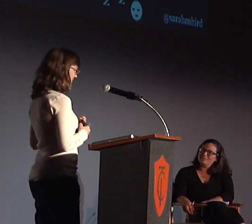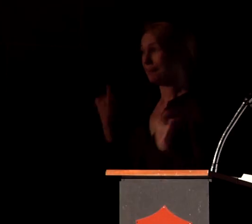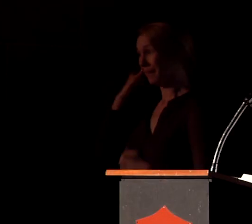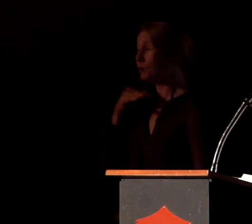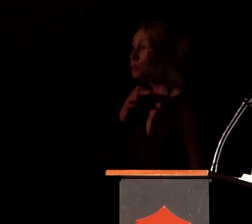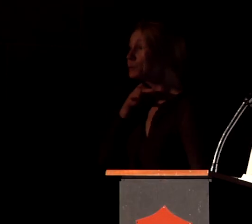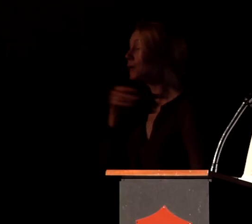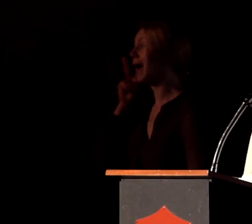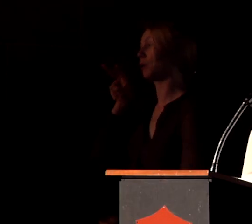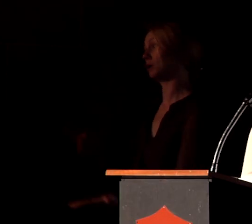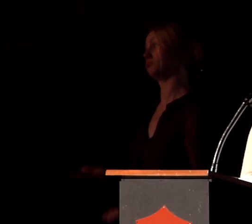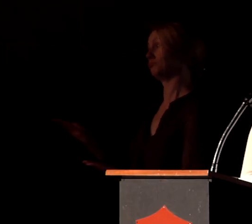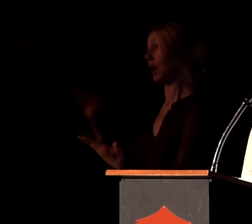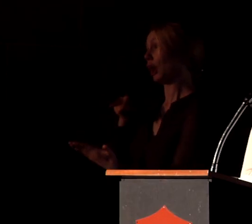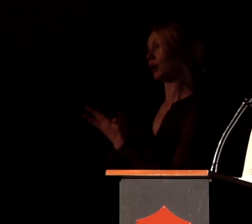internet.